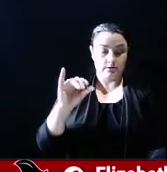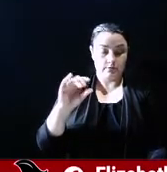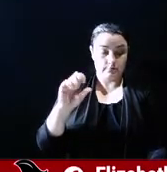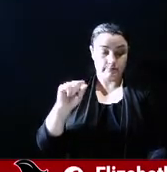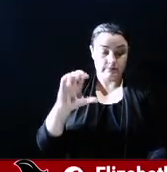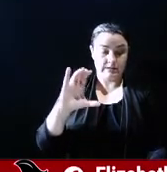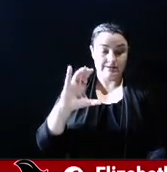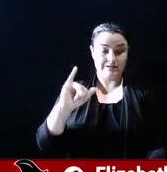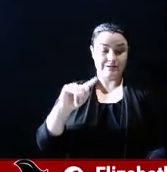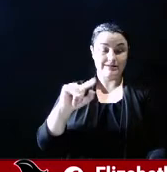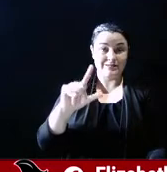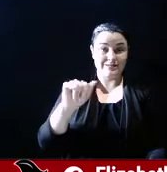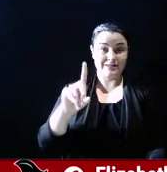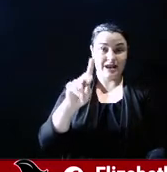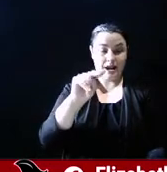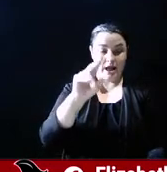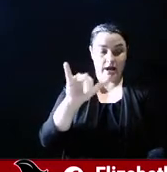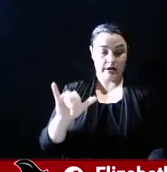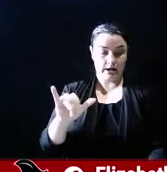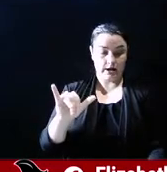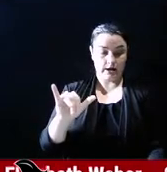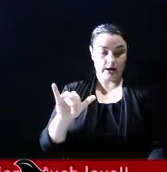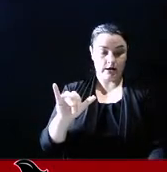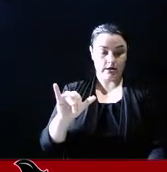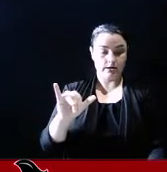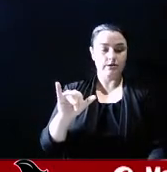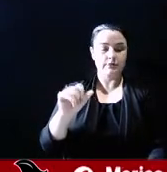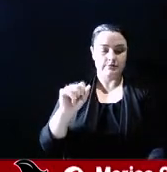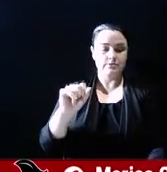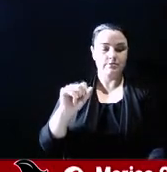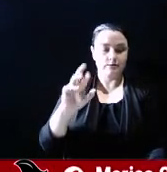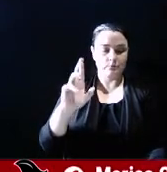Citlali Rodriguez Carvajal.